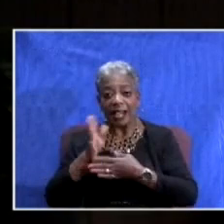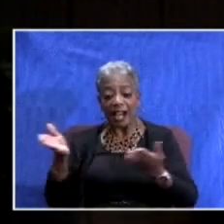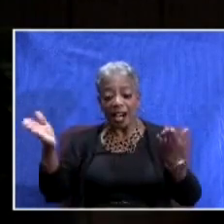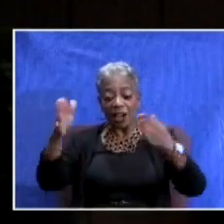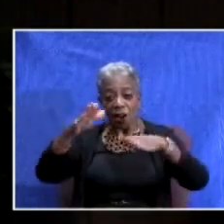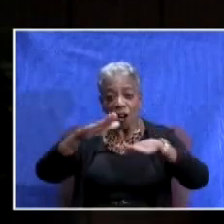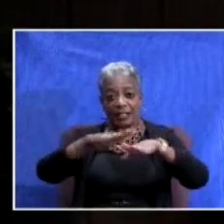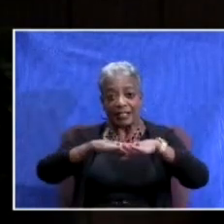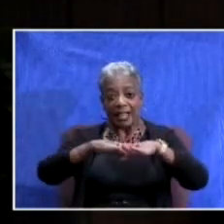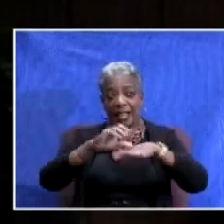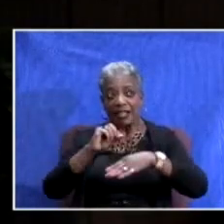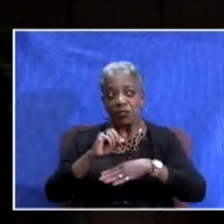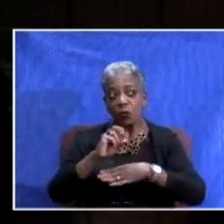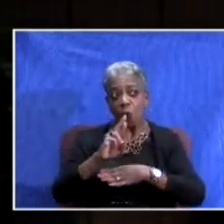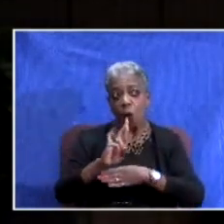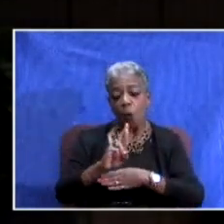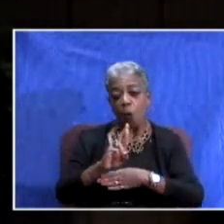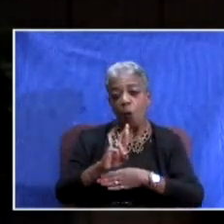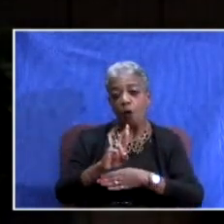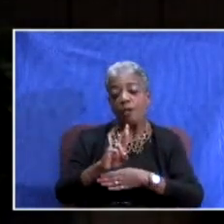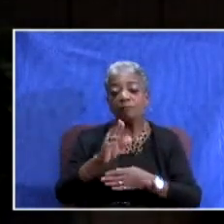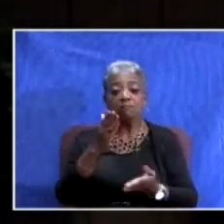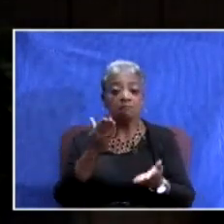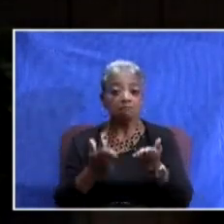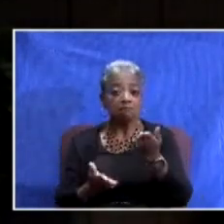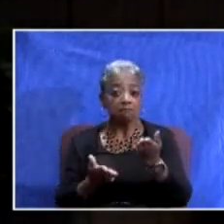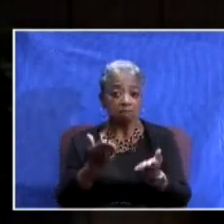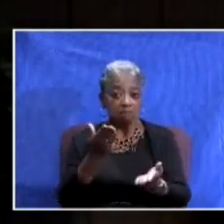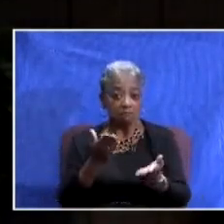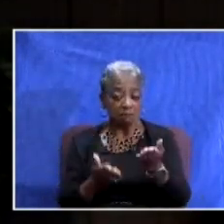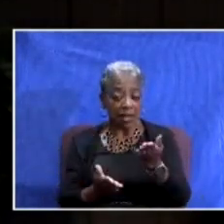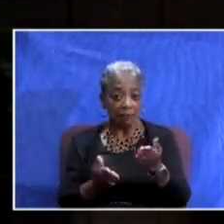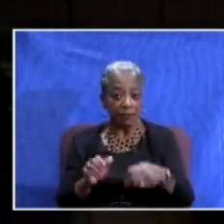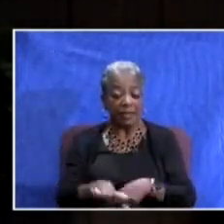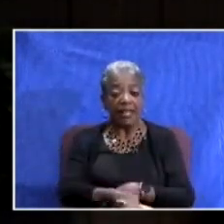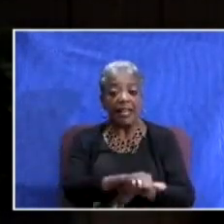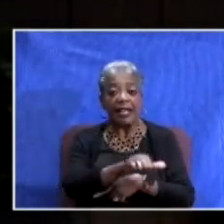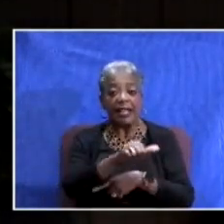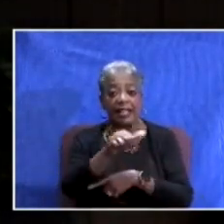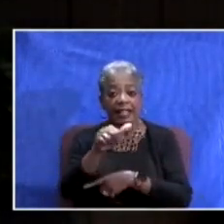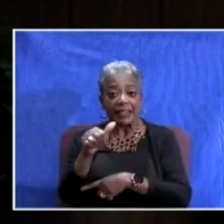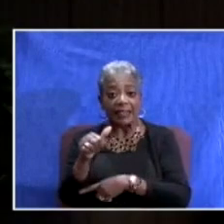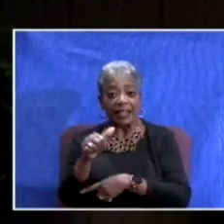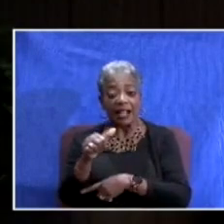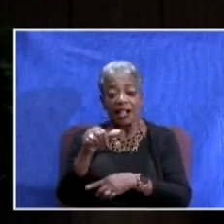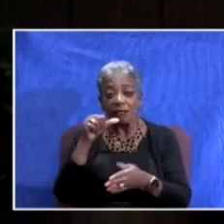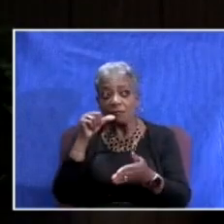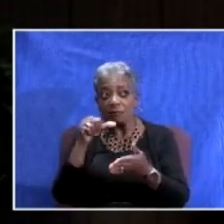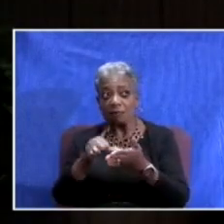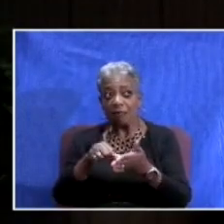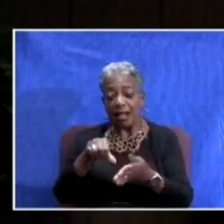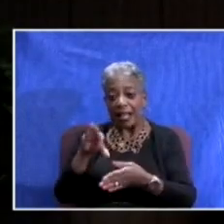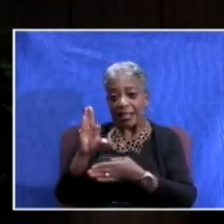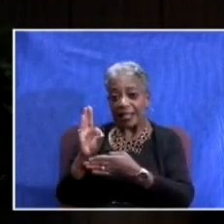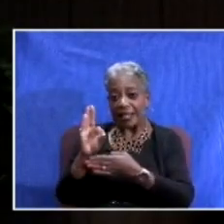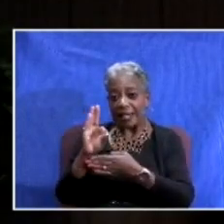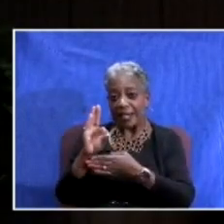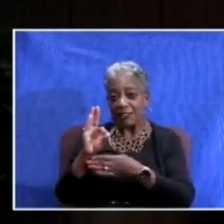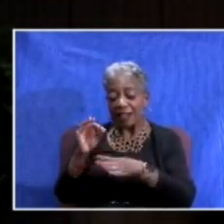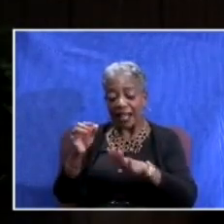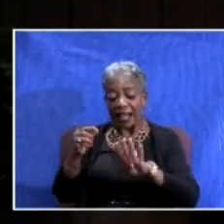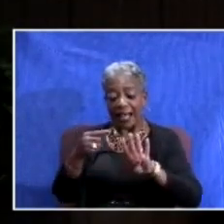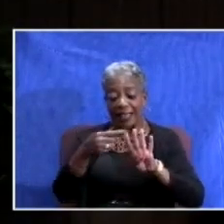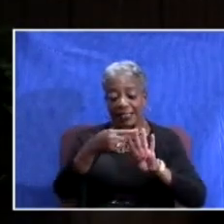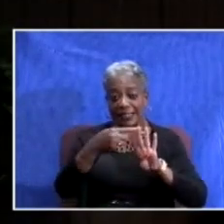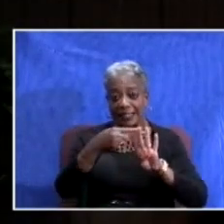Or they'll subscribe to Charles Murray under the bell curve, and that is failure. You just are innately